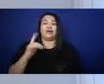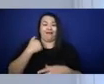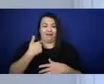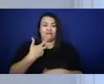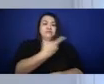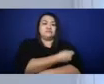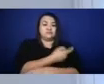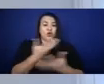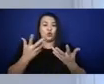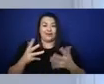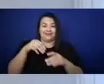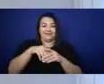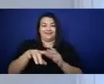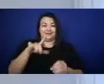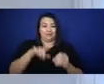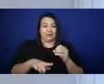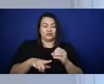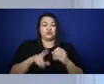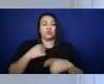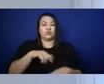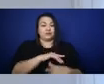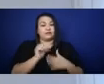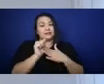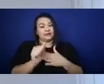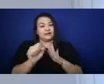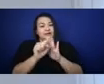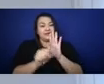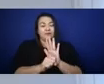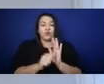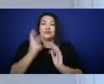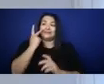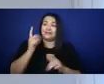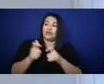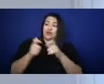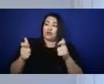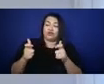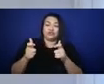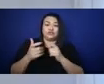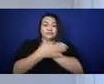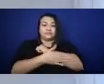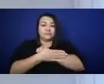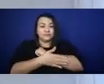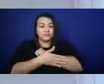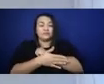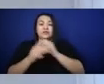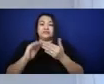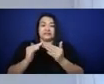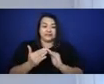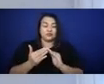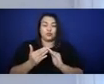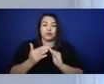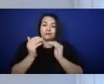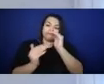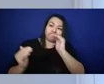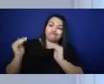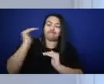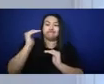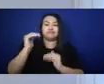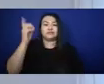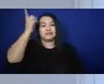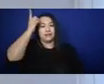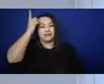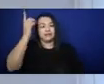98,560 persons over the age of 16 who are fully vaccinated. So that makes up 15.4% of the population over 16. We're